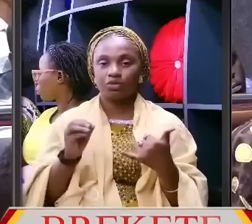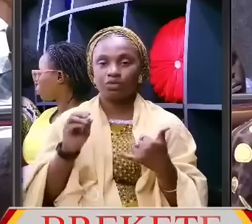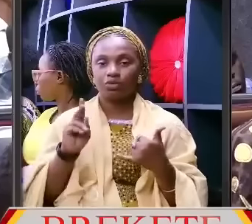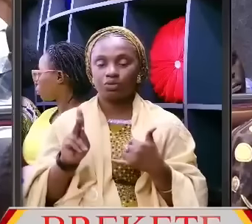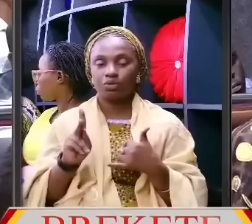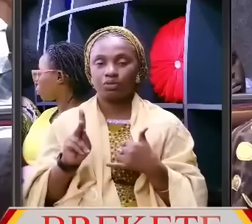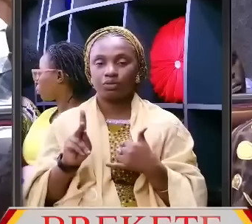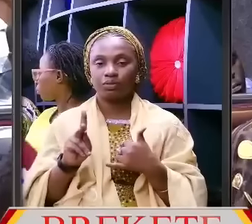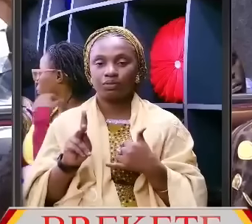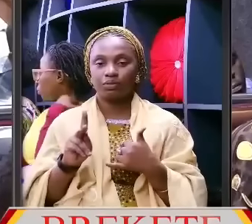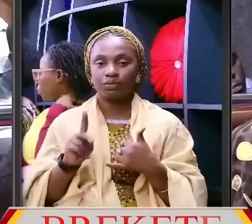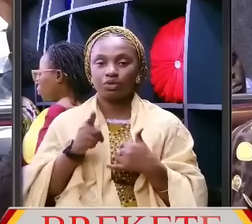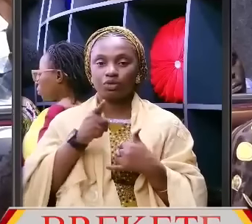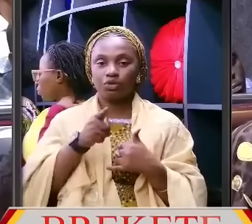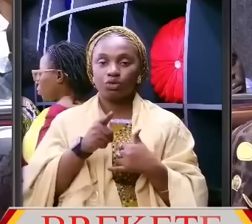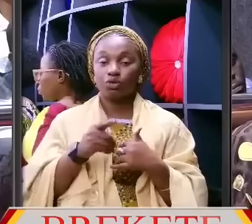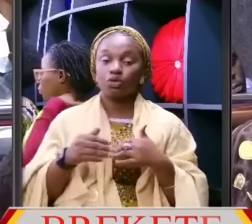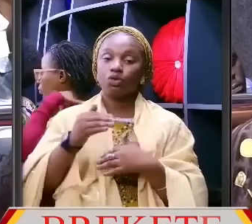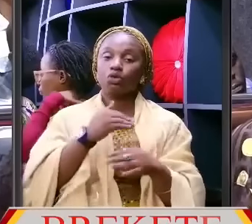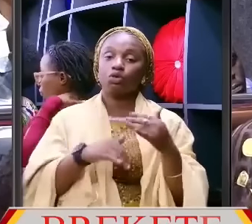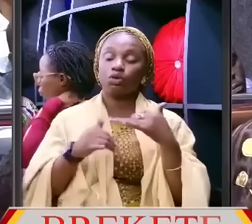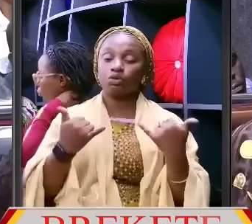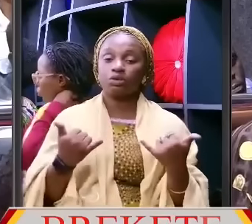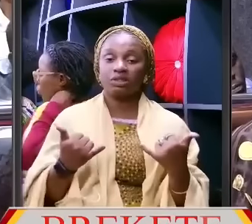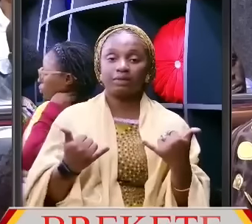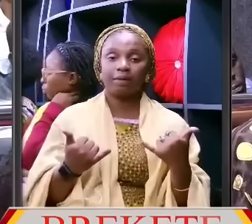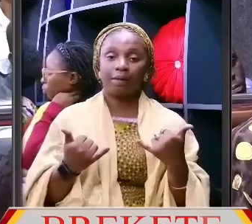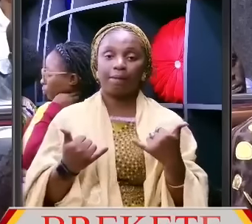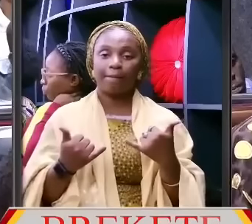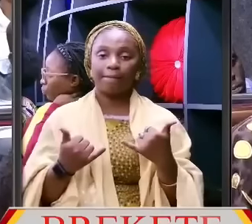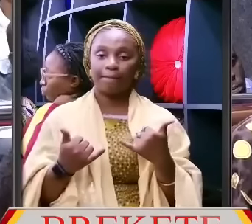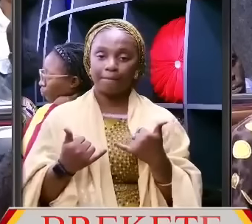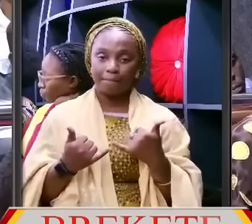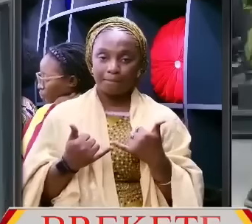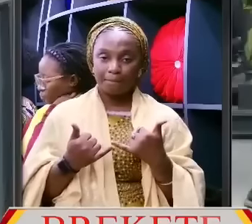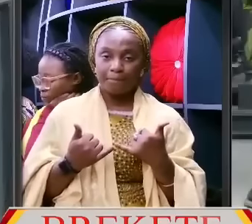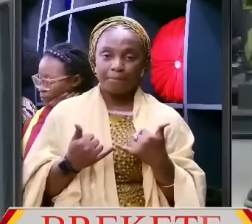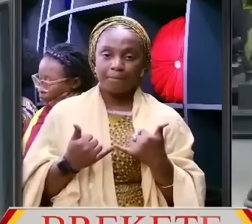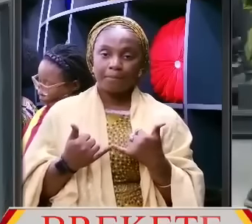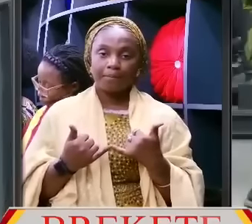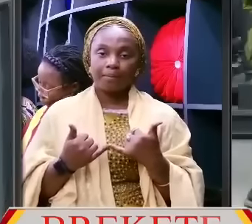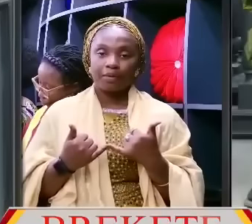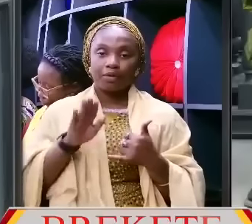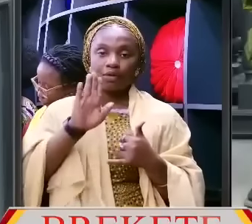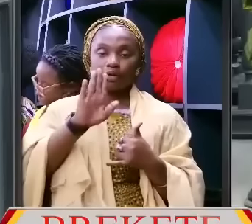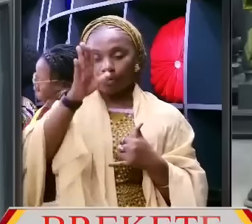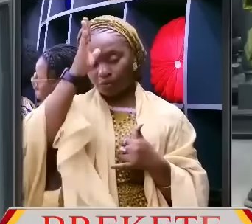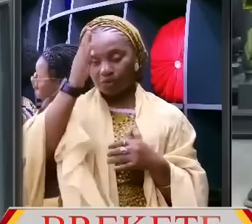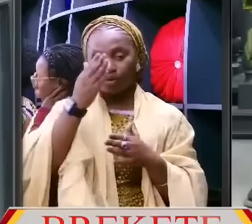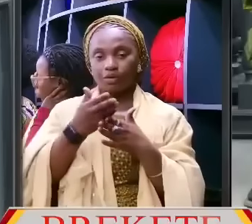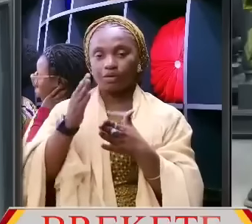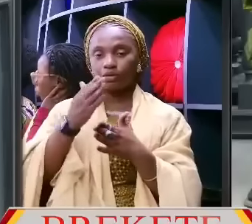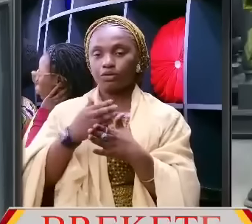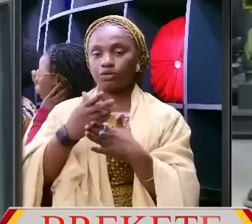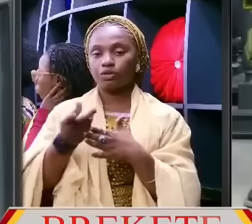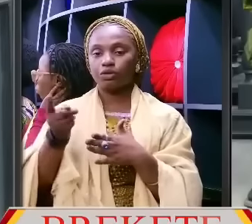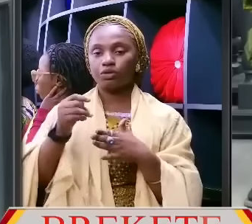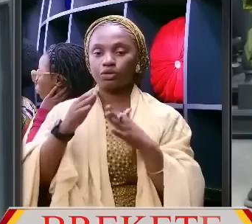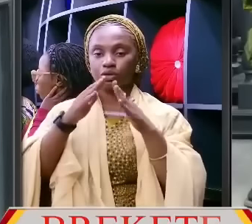Okay, you build house now. Your father share the house.